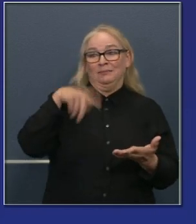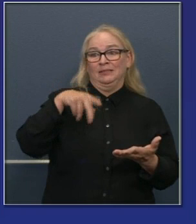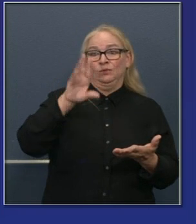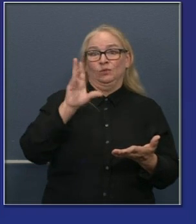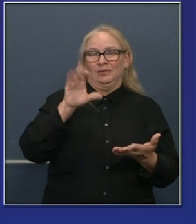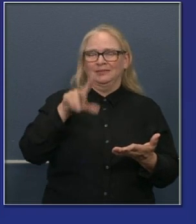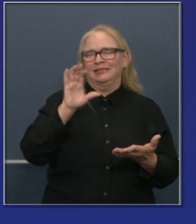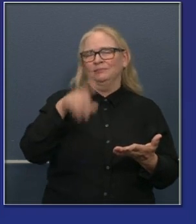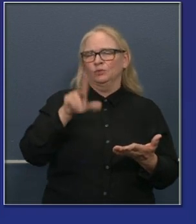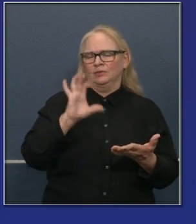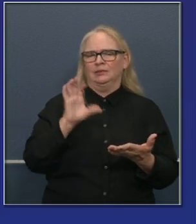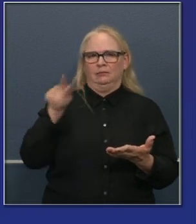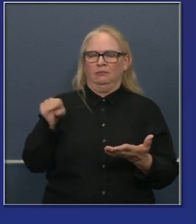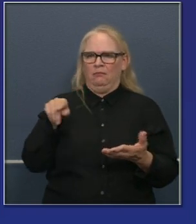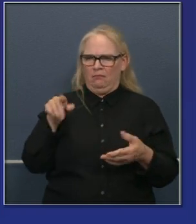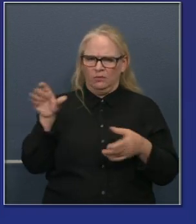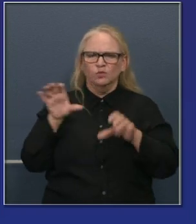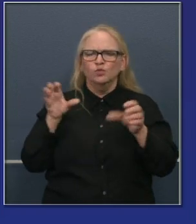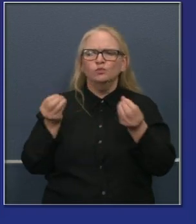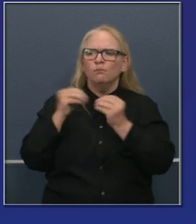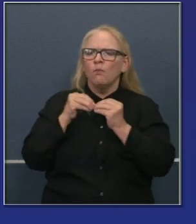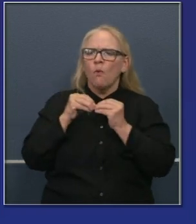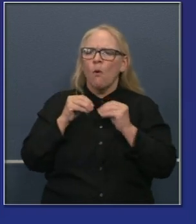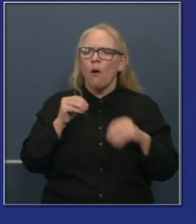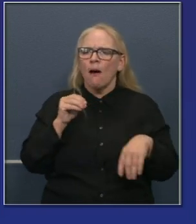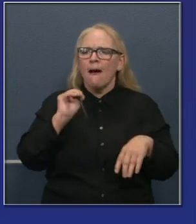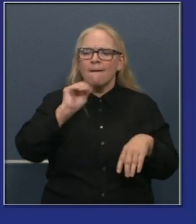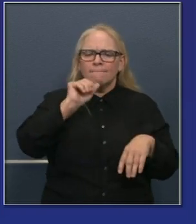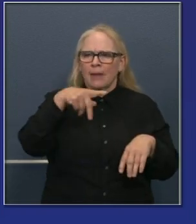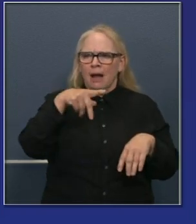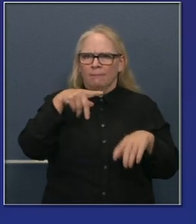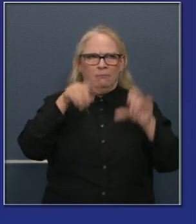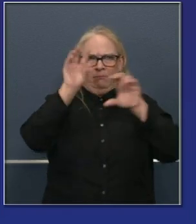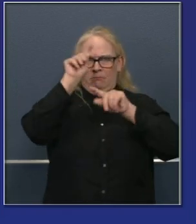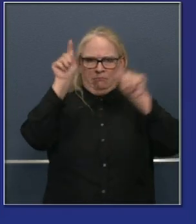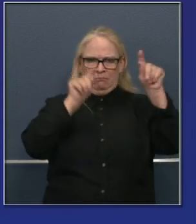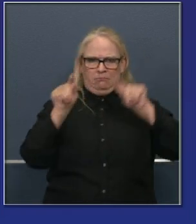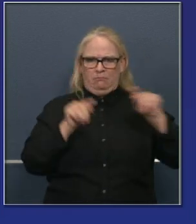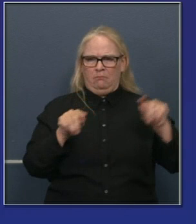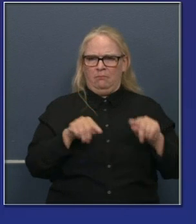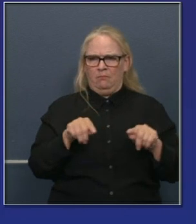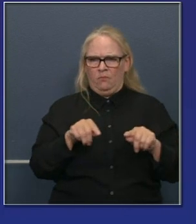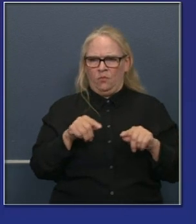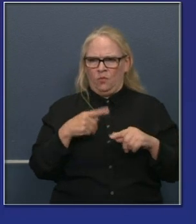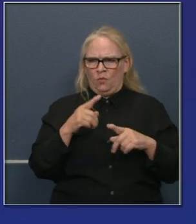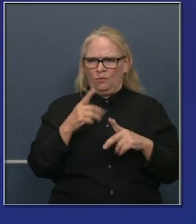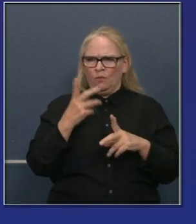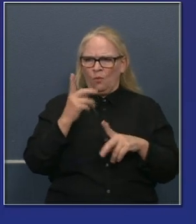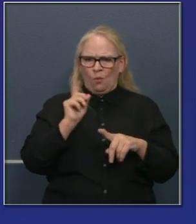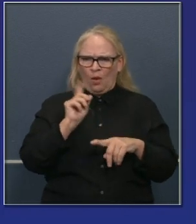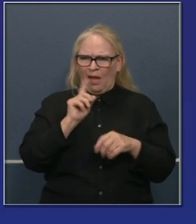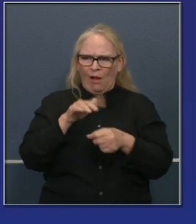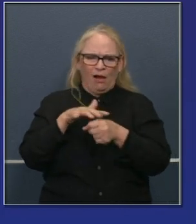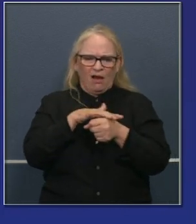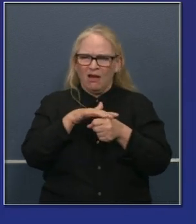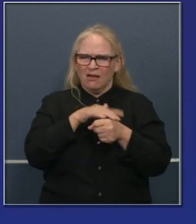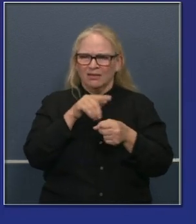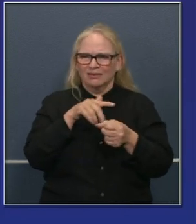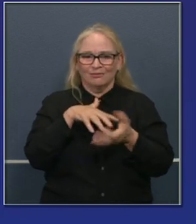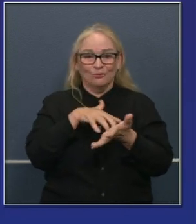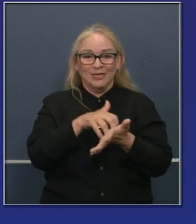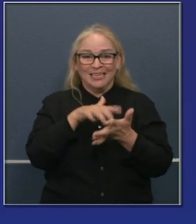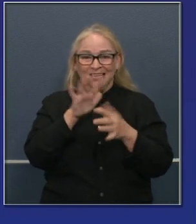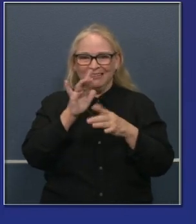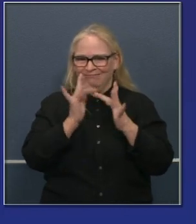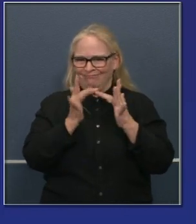doing much more targeted mapping of areas where connectivity is not robust and it's not optimal. That's